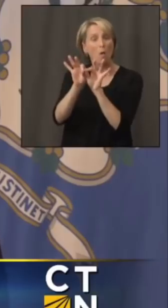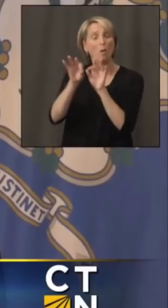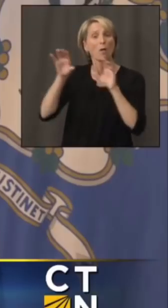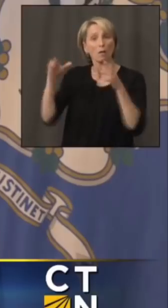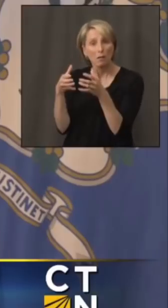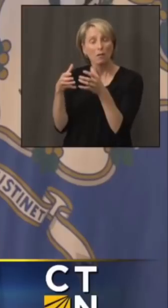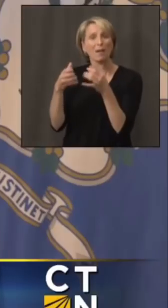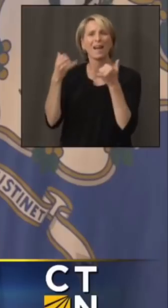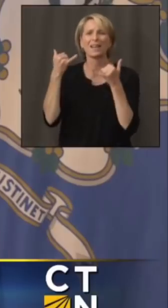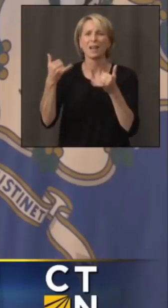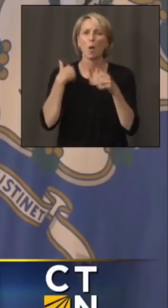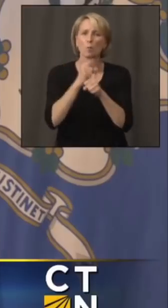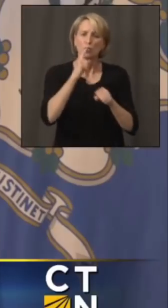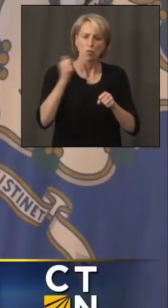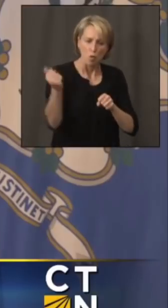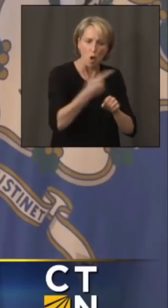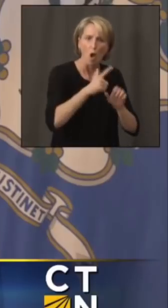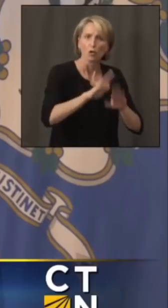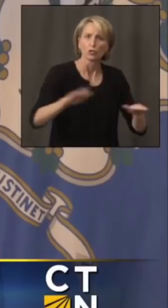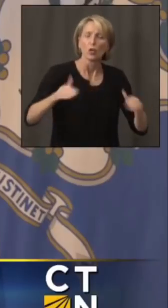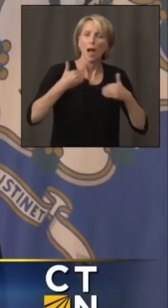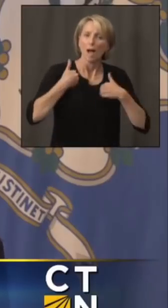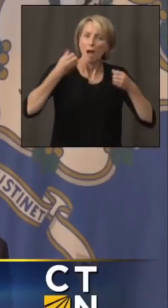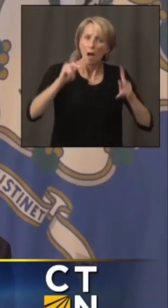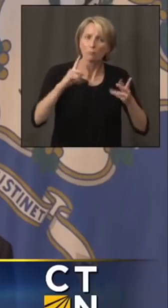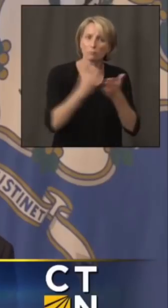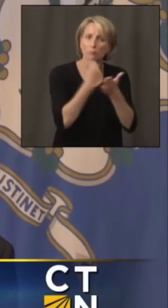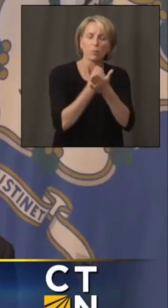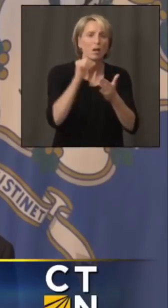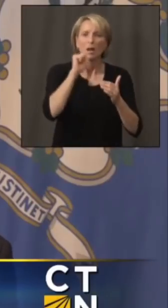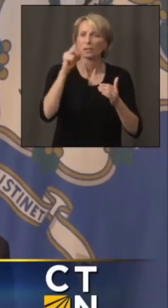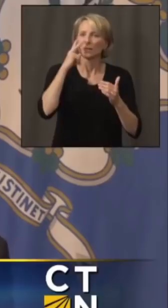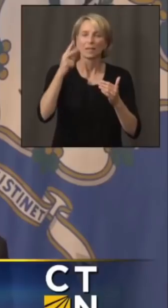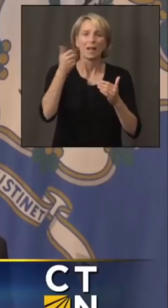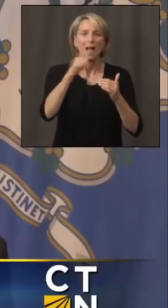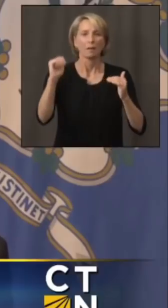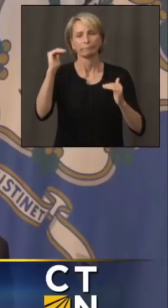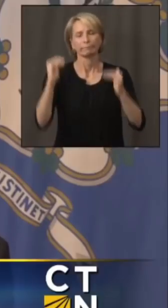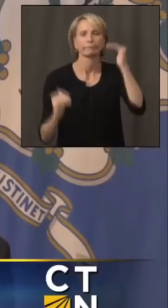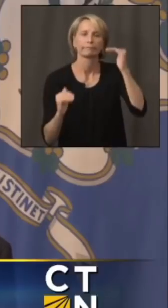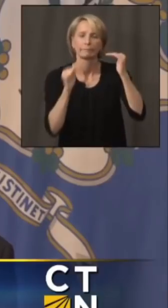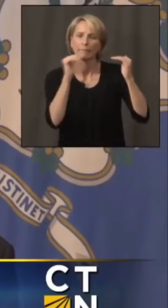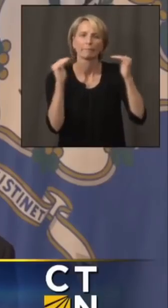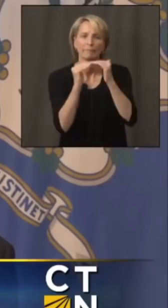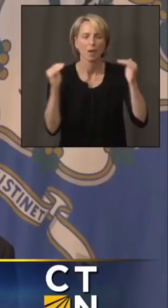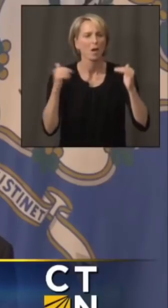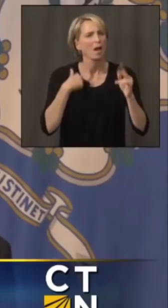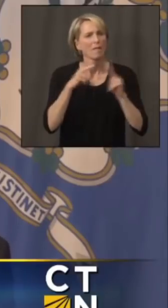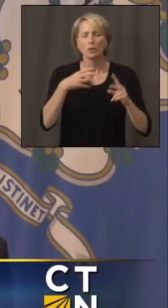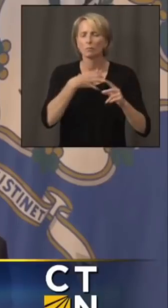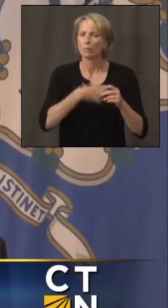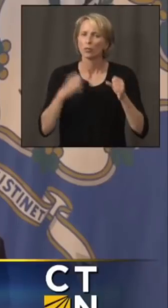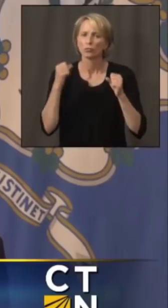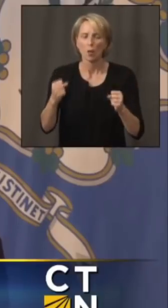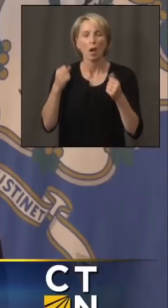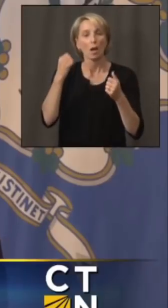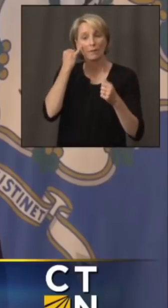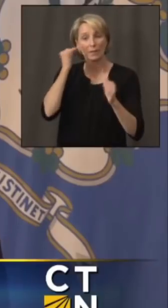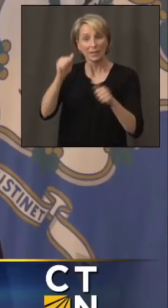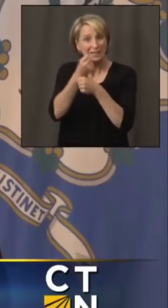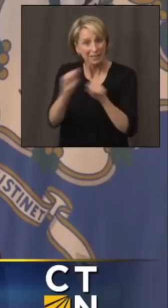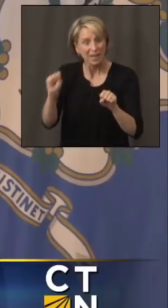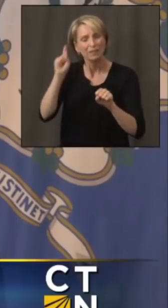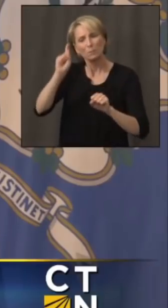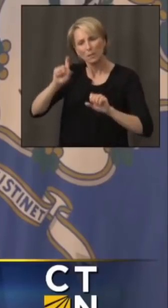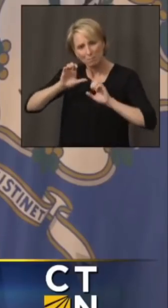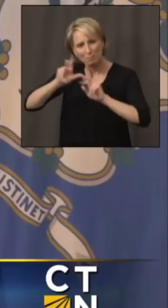best opportunities to take advantage of the distance learning. So you're right. I feel pretty passionate. As long as we can do it safely, there's nothing